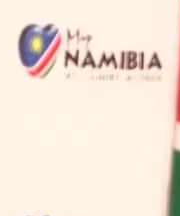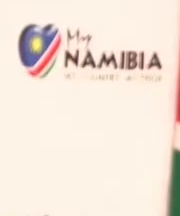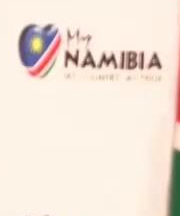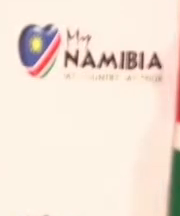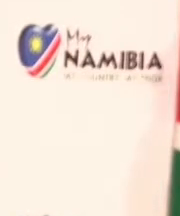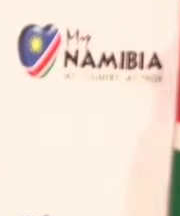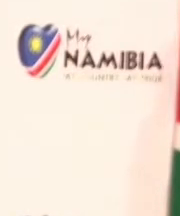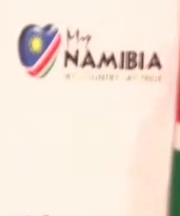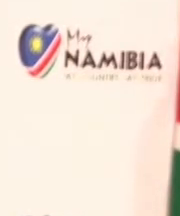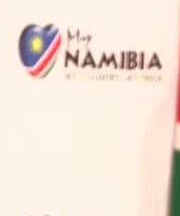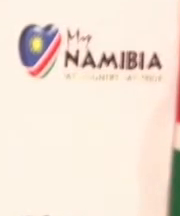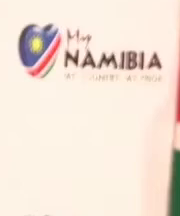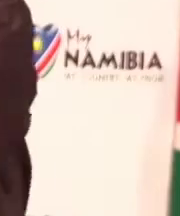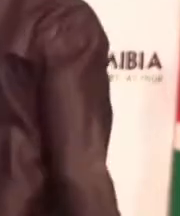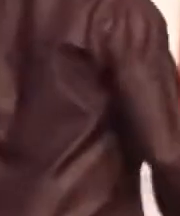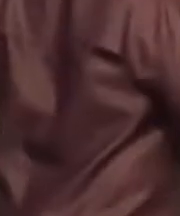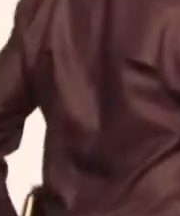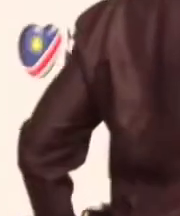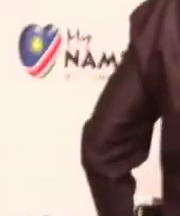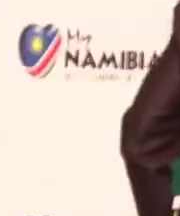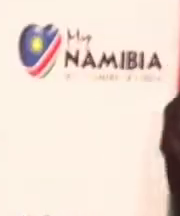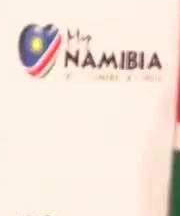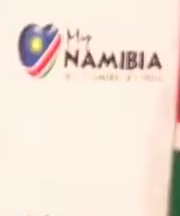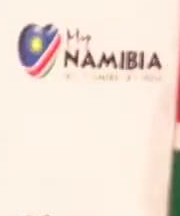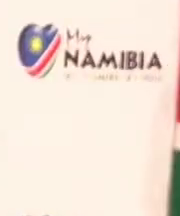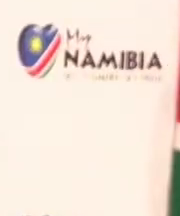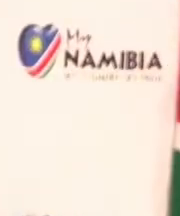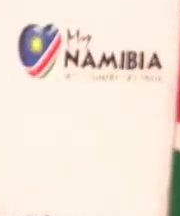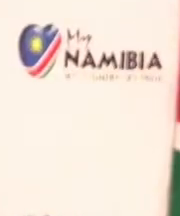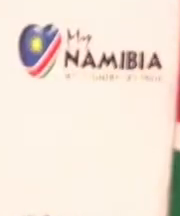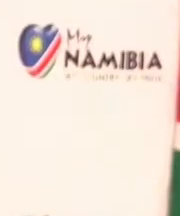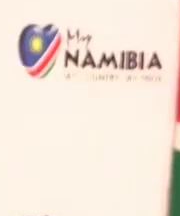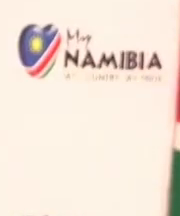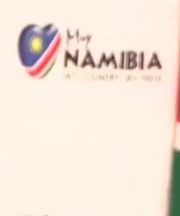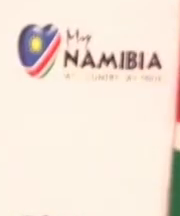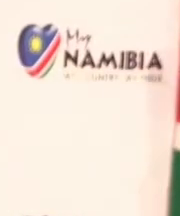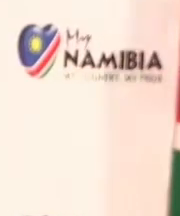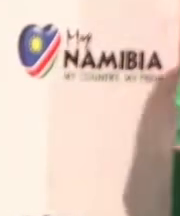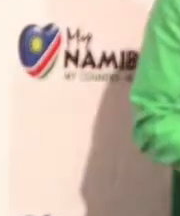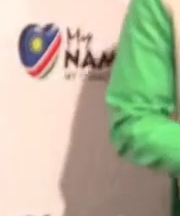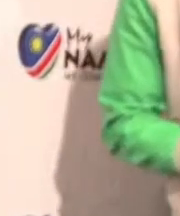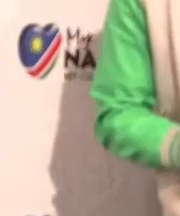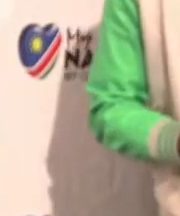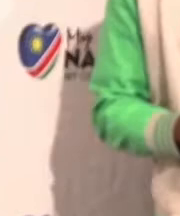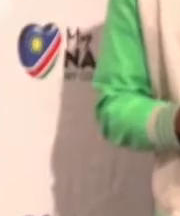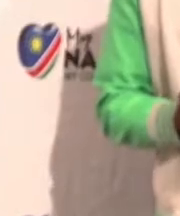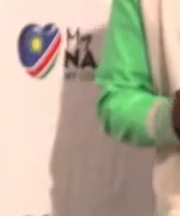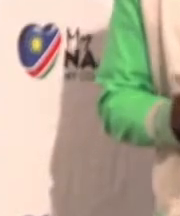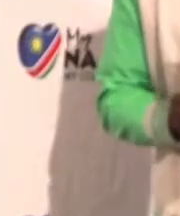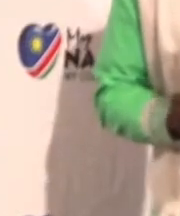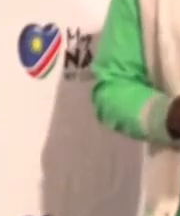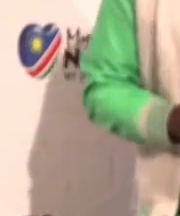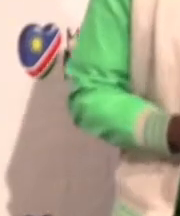we heard something about the topic of agriculture sector under COVID-19, and some of